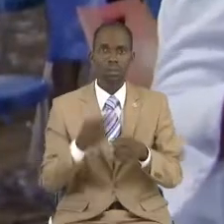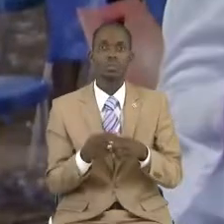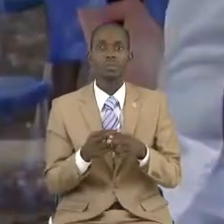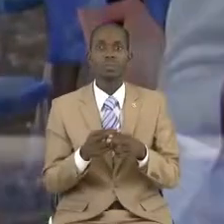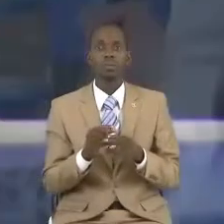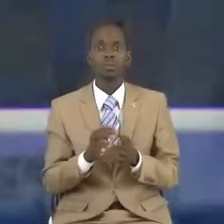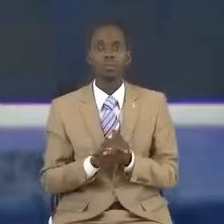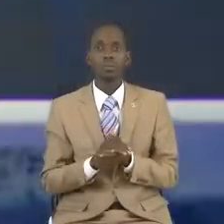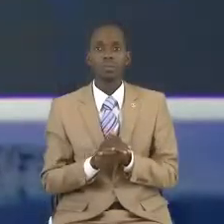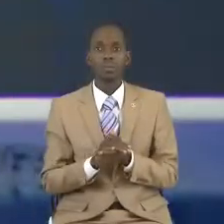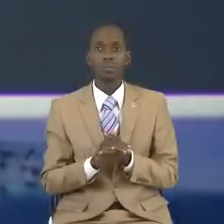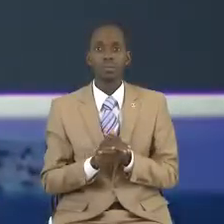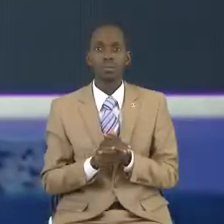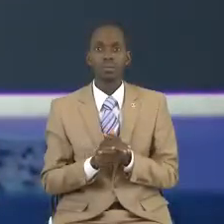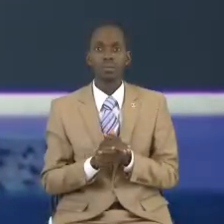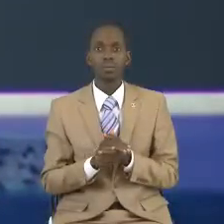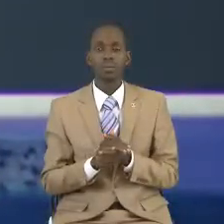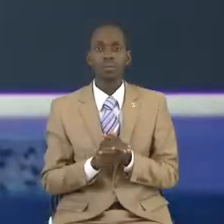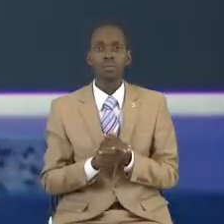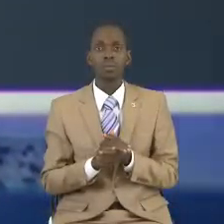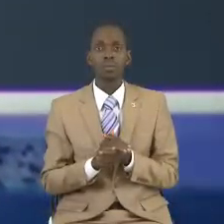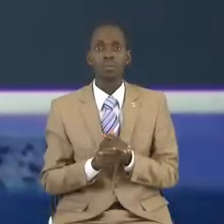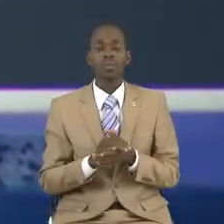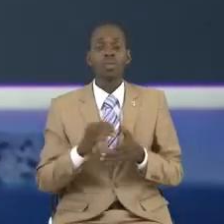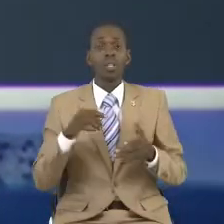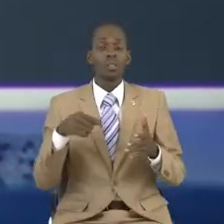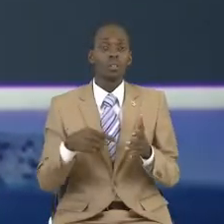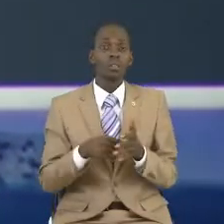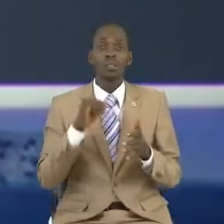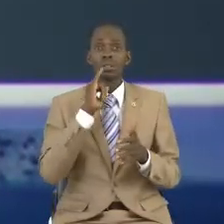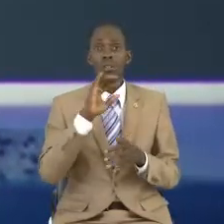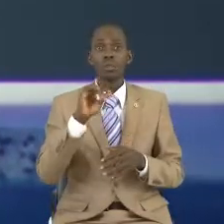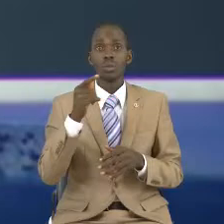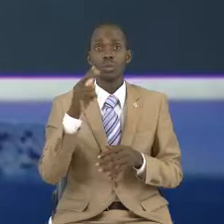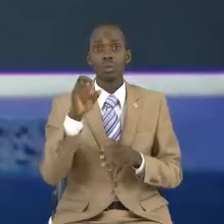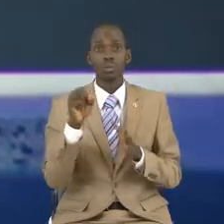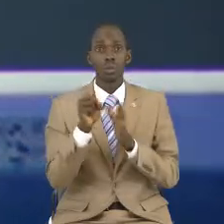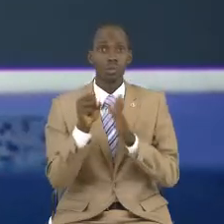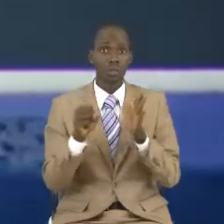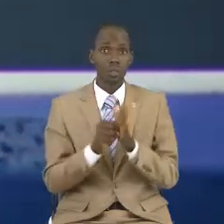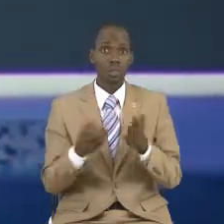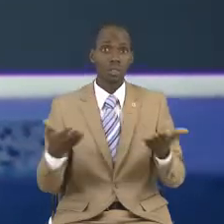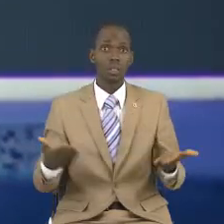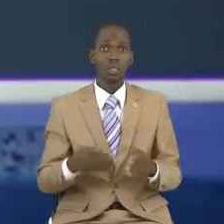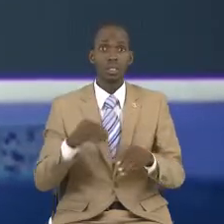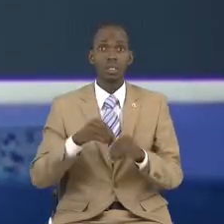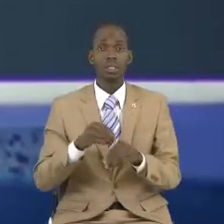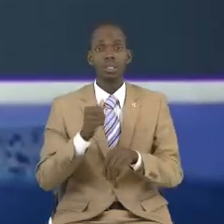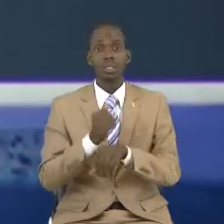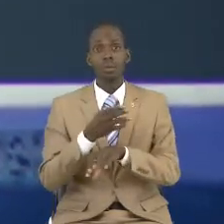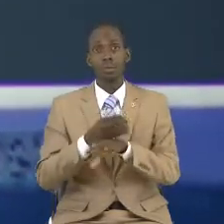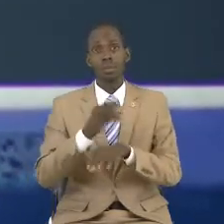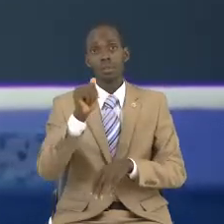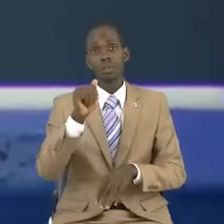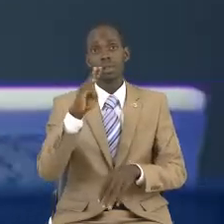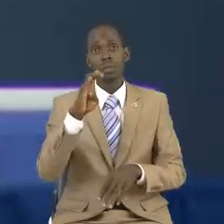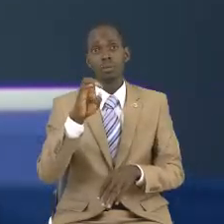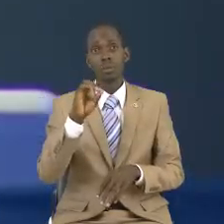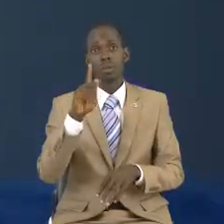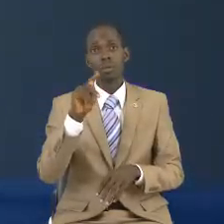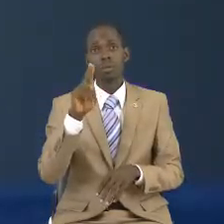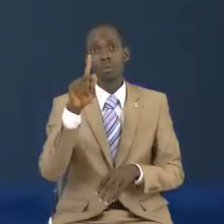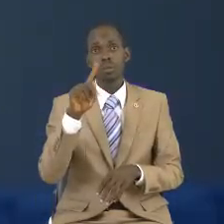we're here in oklahoma state organ state organ central here in abercrombie location and i want to